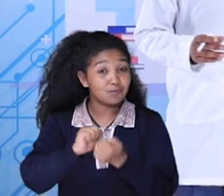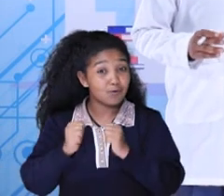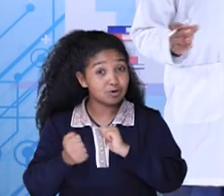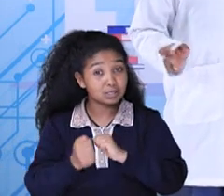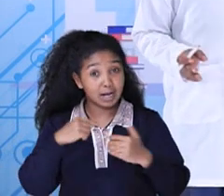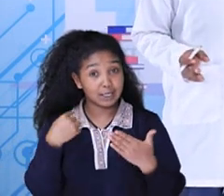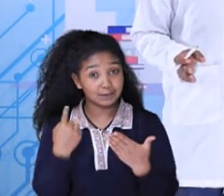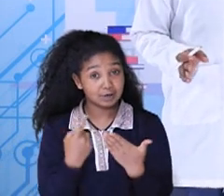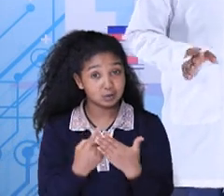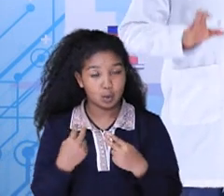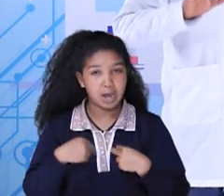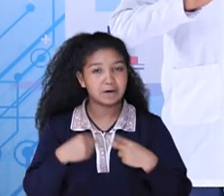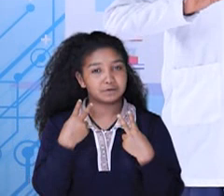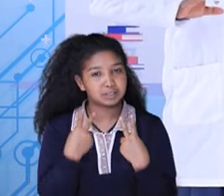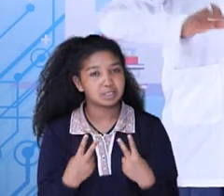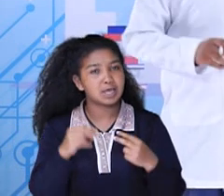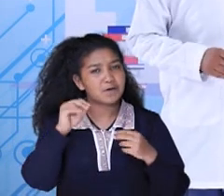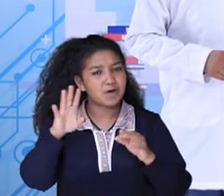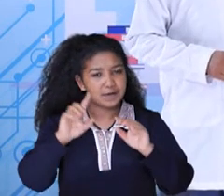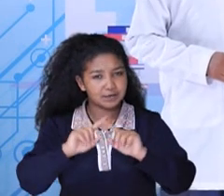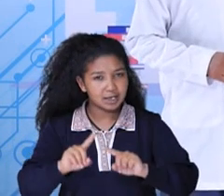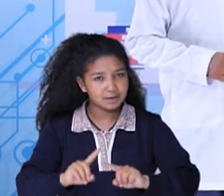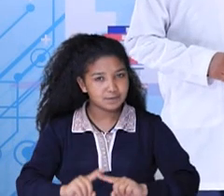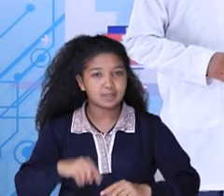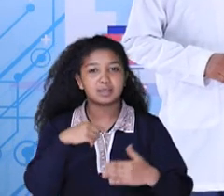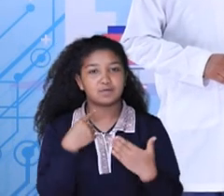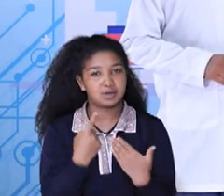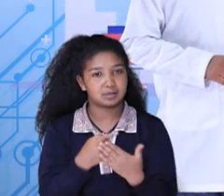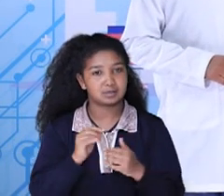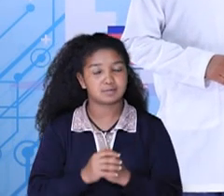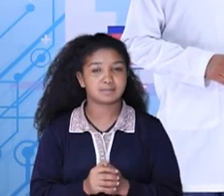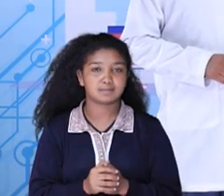Evolutional evidences, we have seen 5 different evidences.